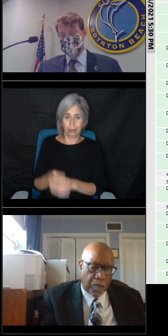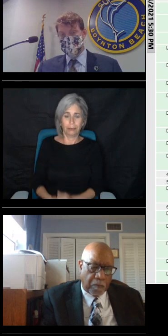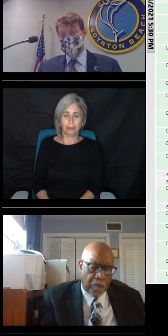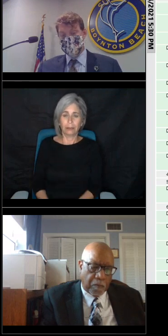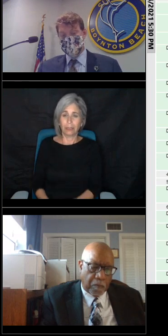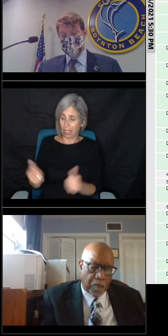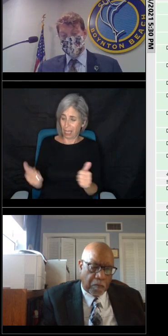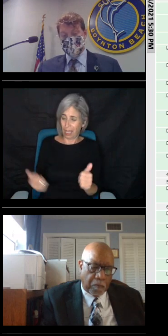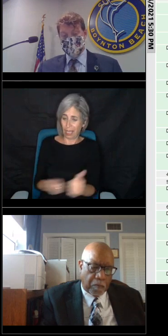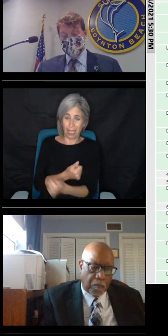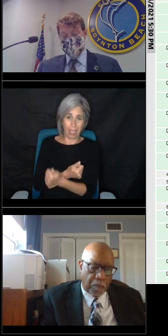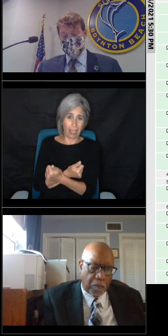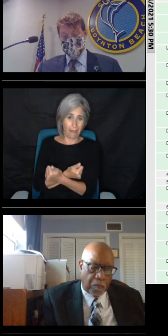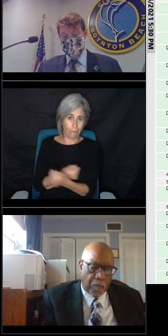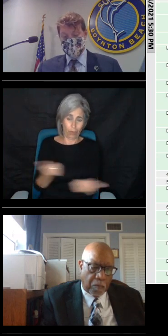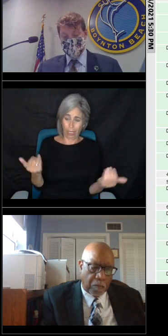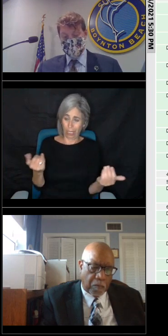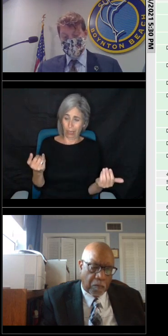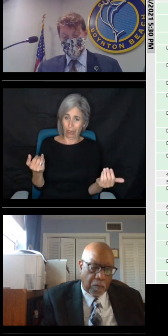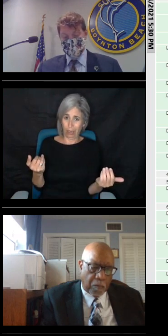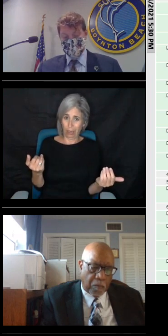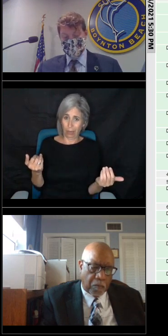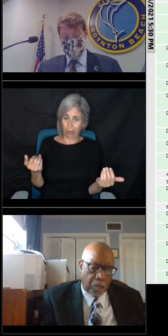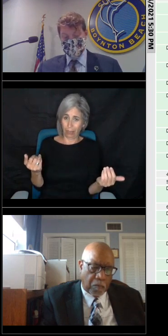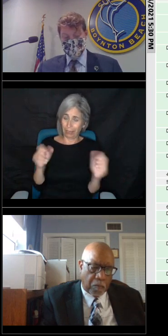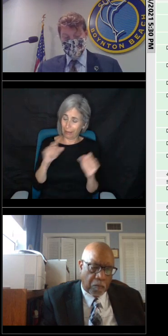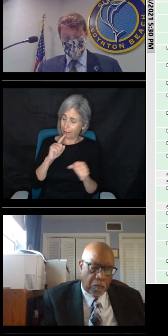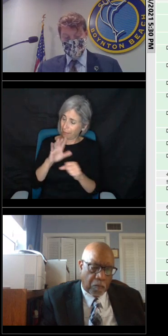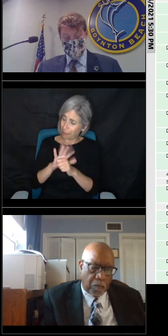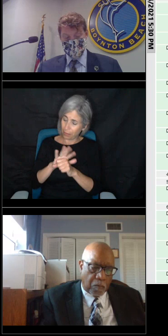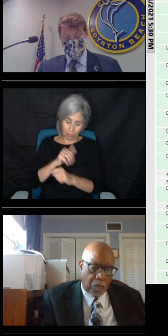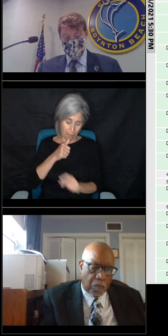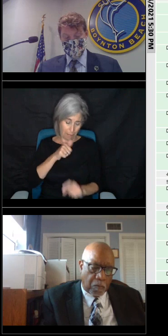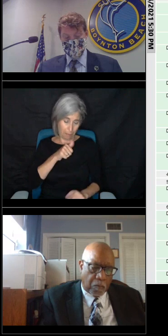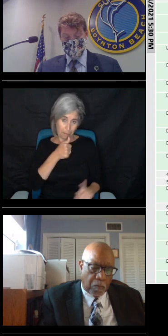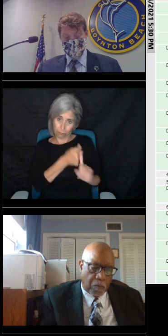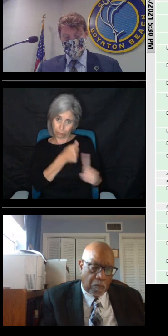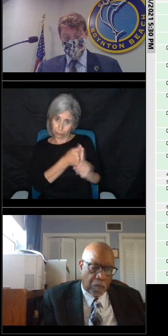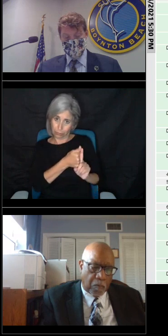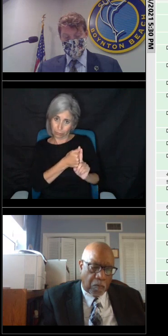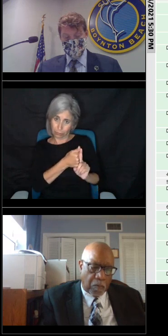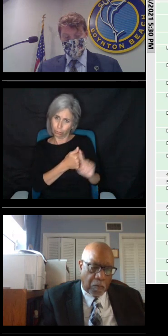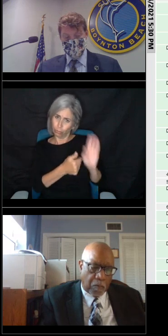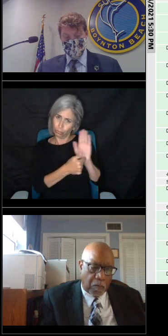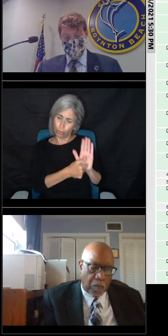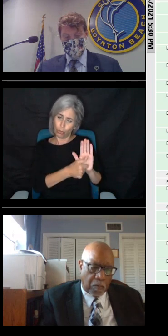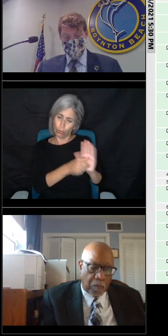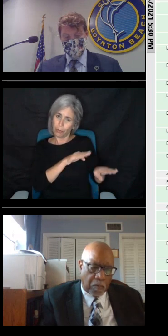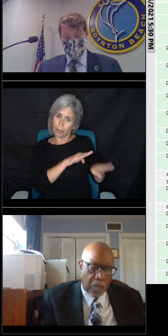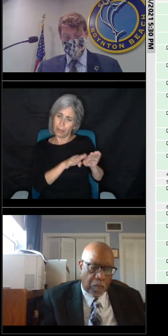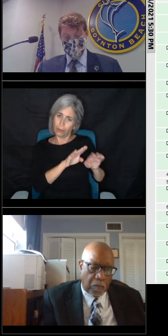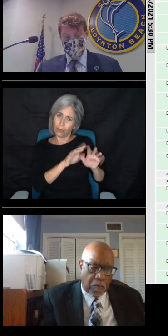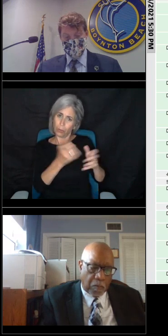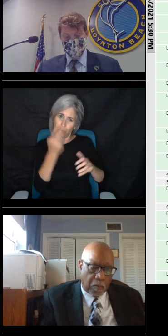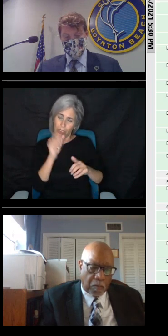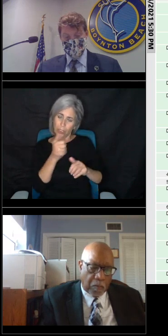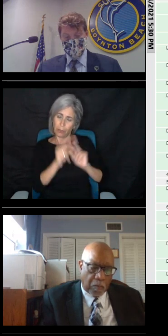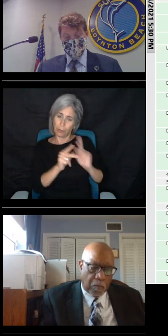Each and every one of us can commit to personally model the behaviors that we wish to see in others, though. And that's why